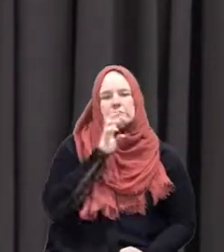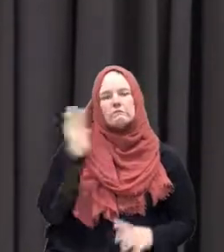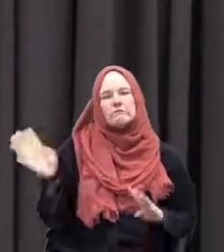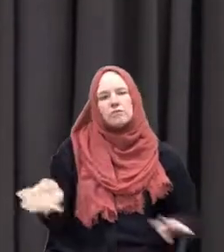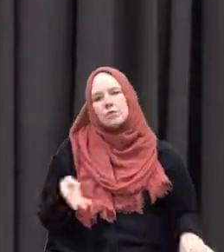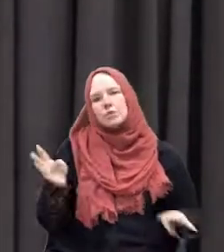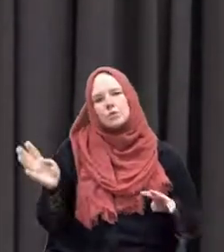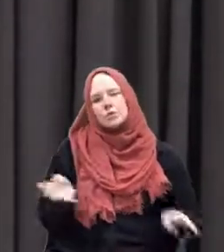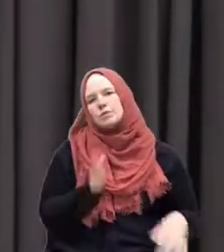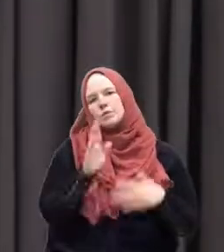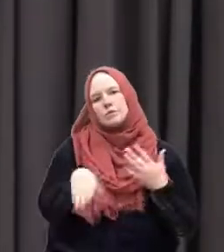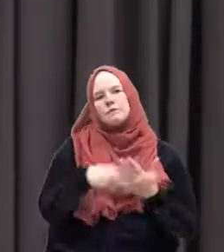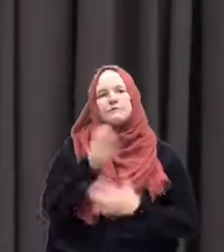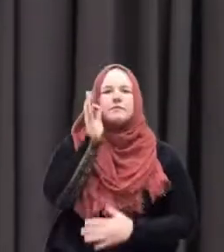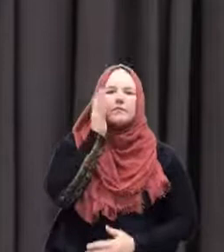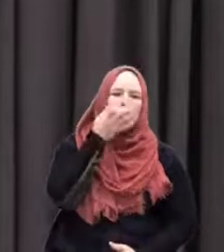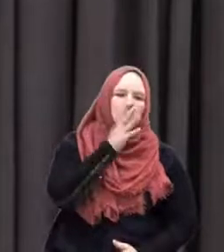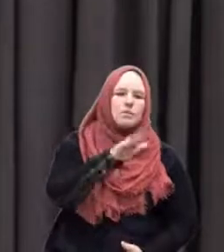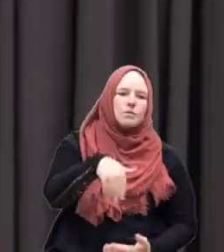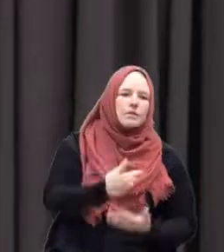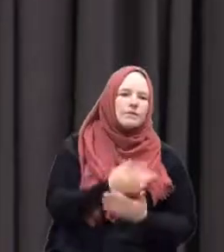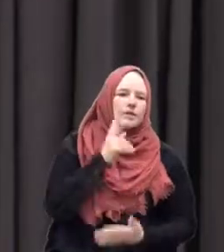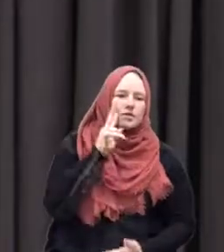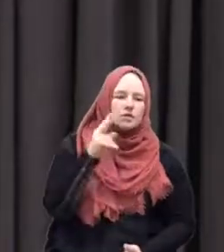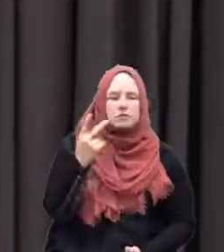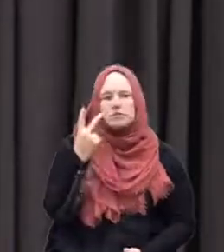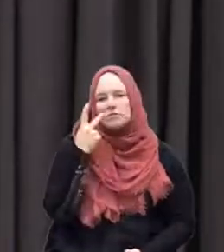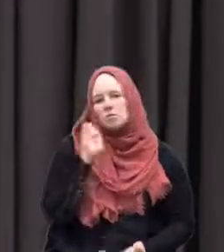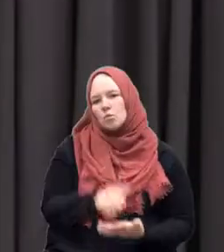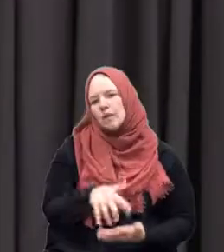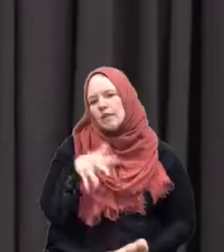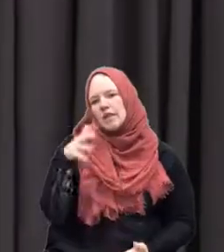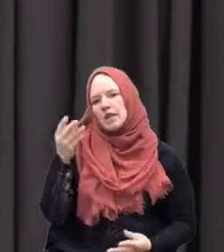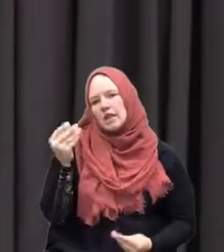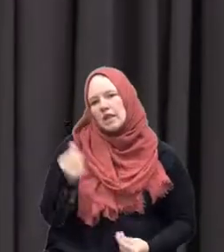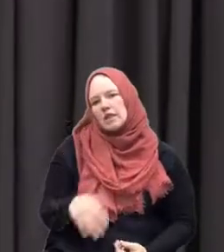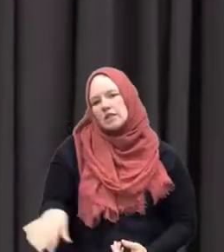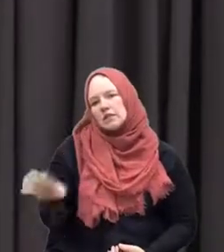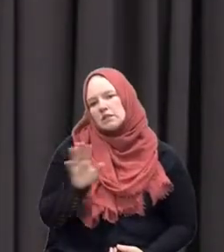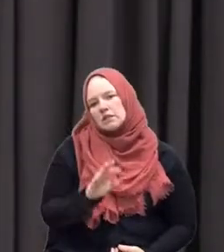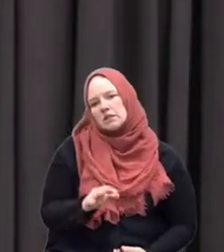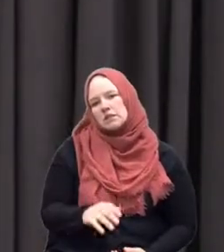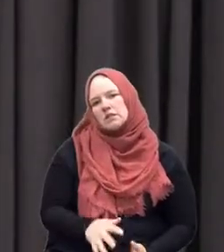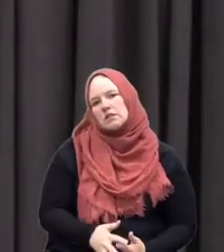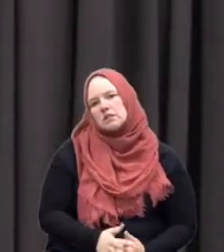rivers, all fruits, all vegetables, wealthy land.